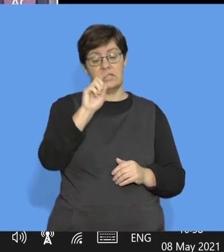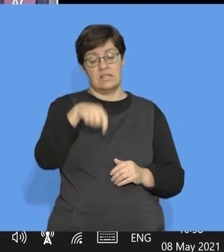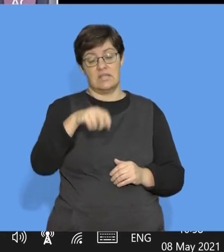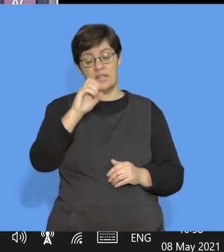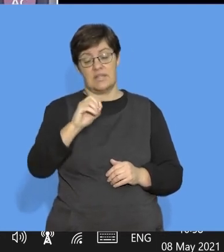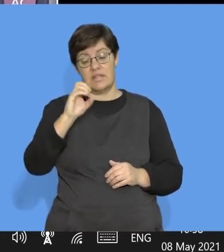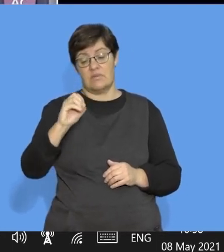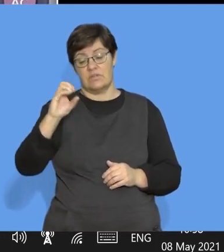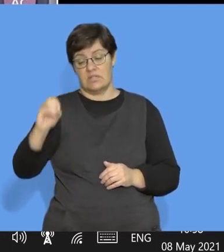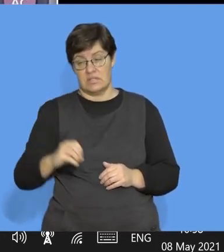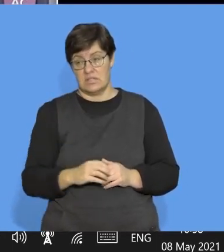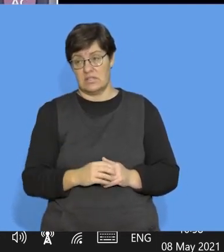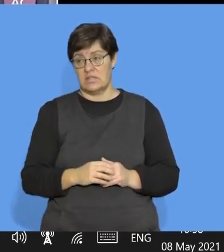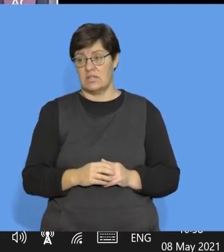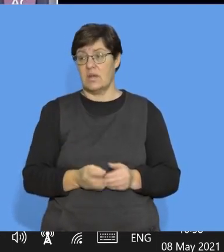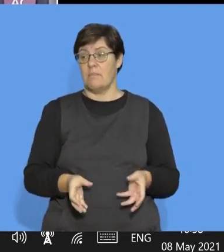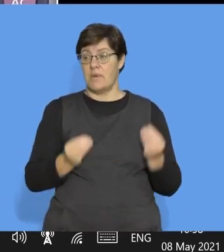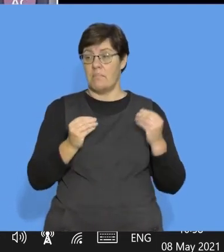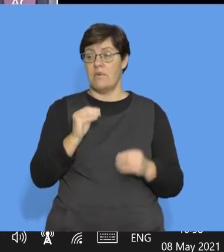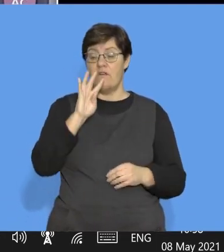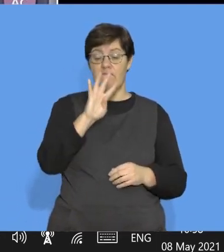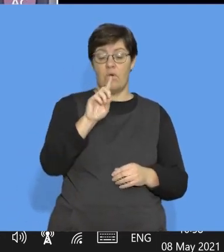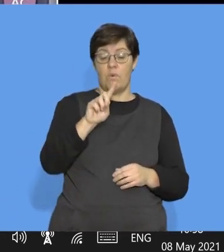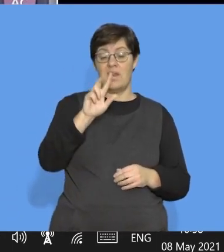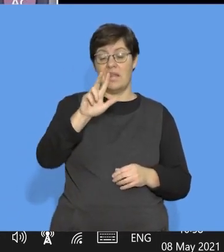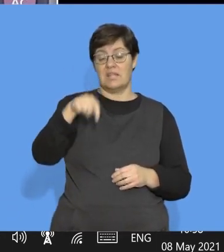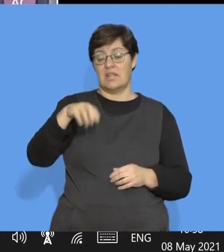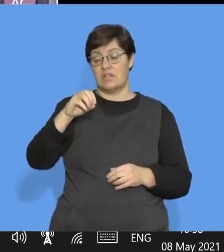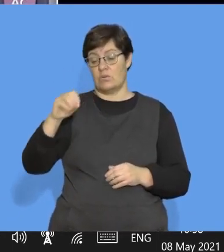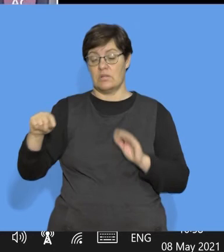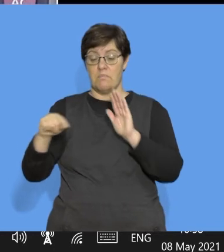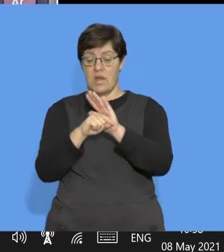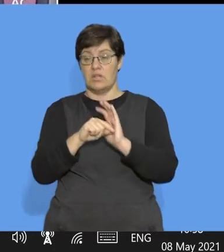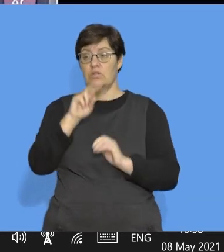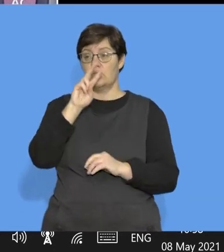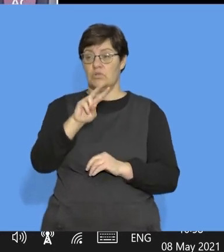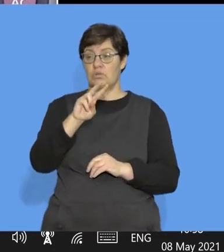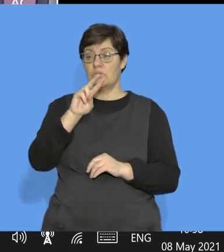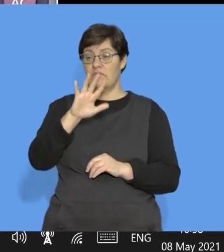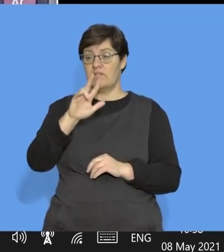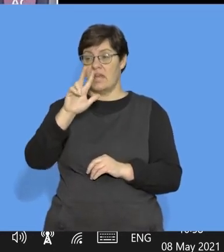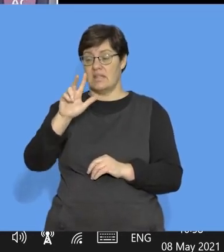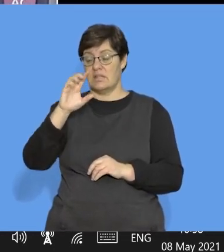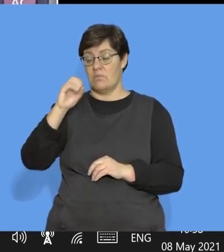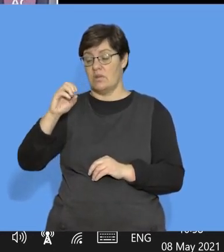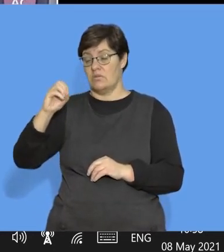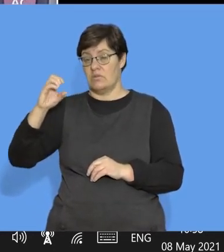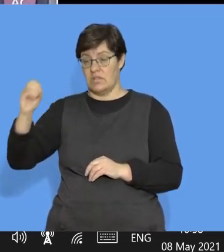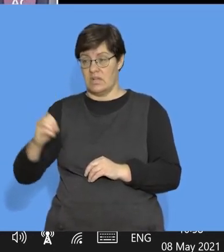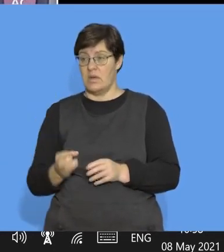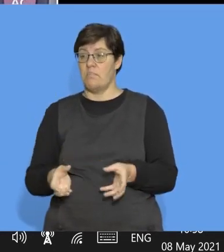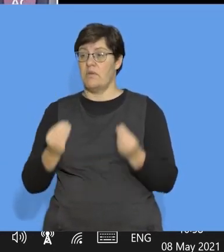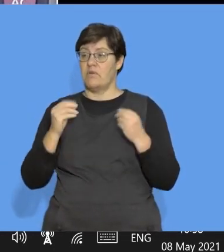minus the 40,000 will give me 418,000 minus